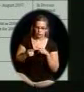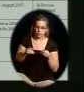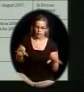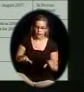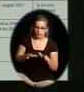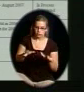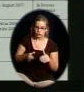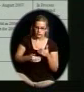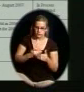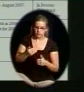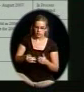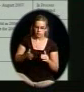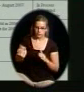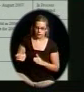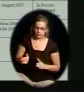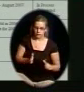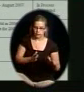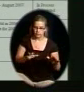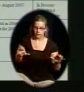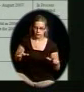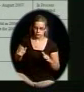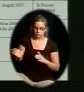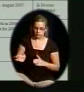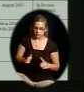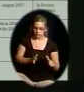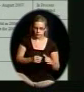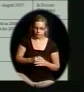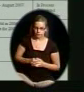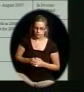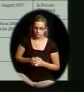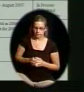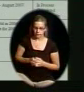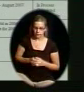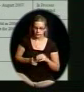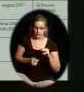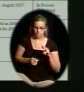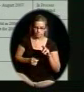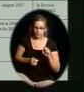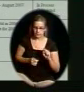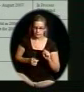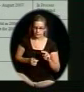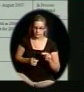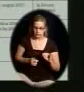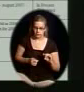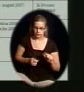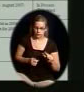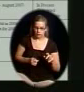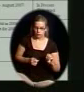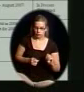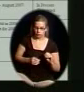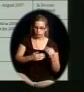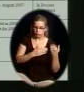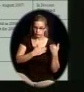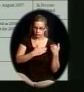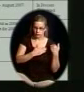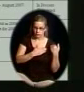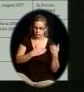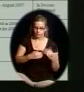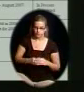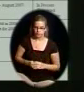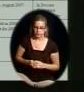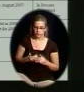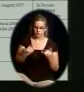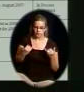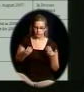action plans that Mrs. Niddle is responsible for implementing. And what we look